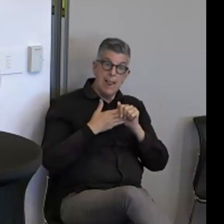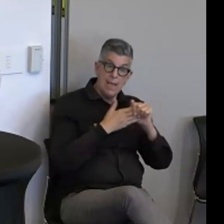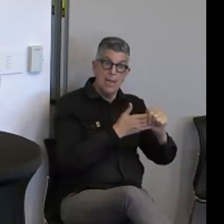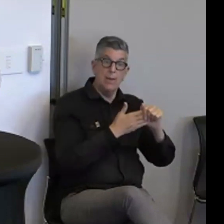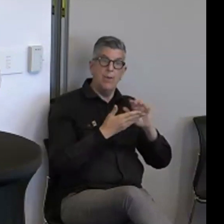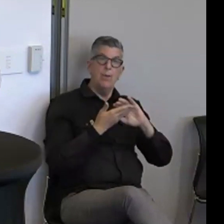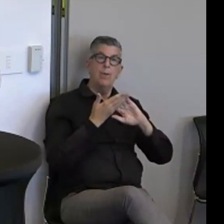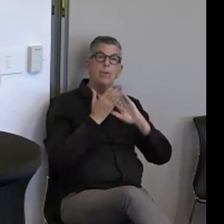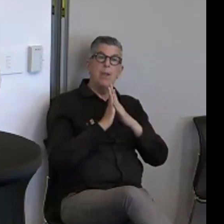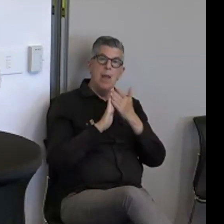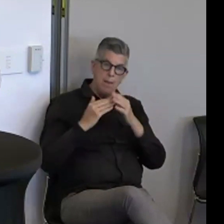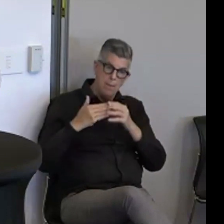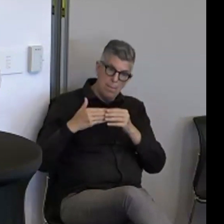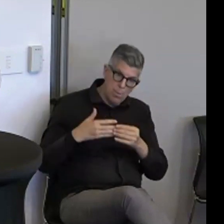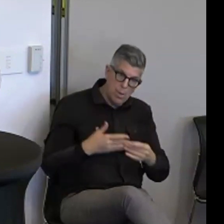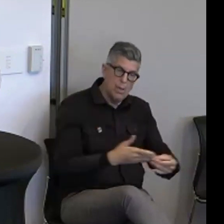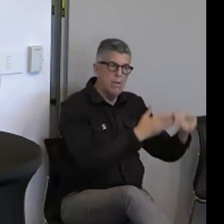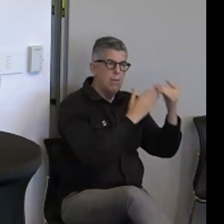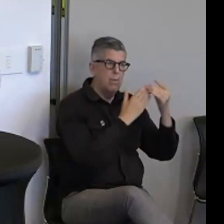into adulthood.